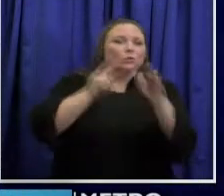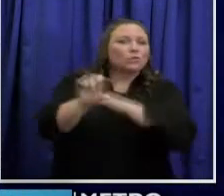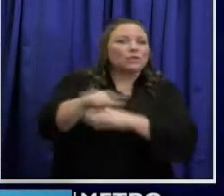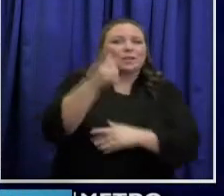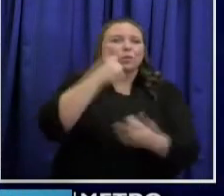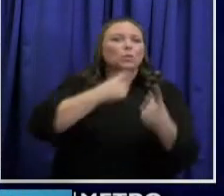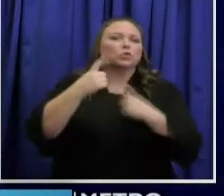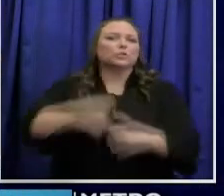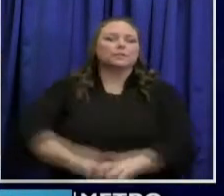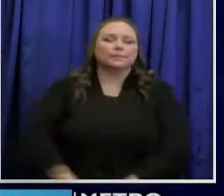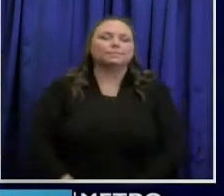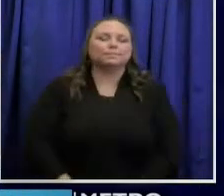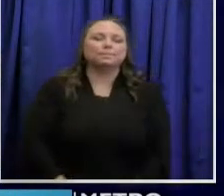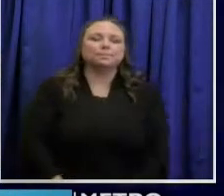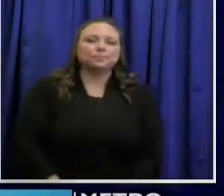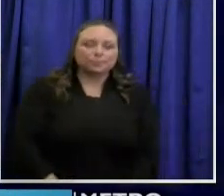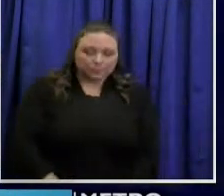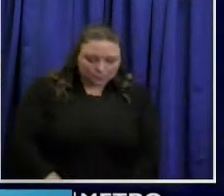be.